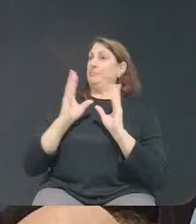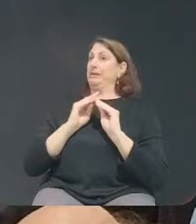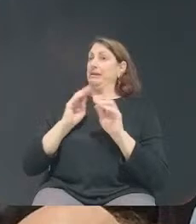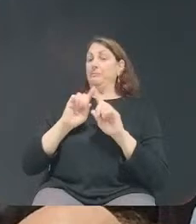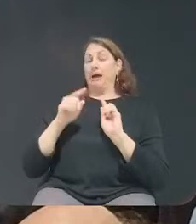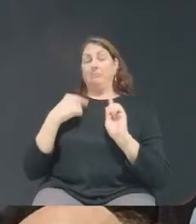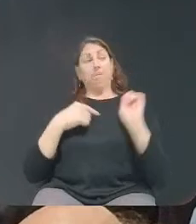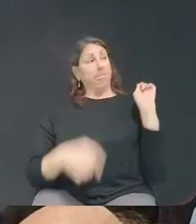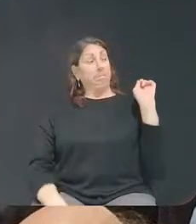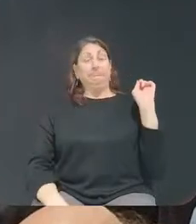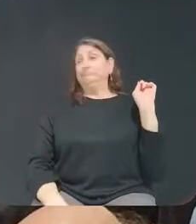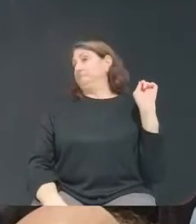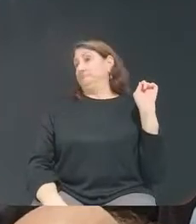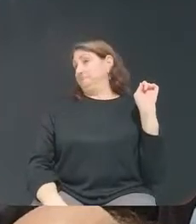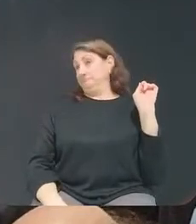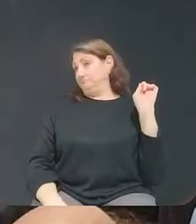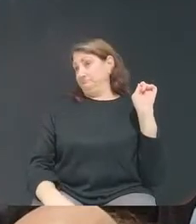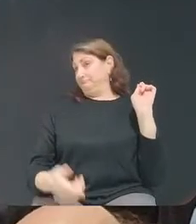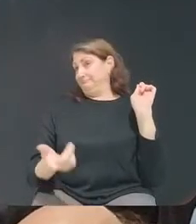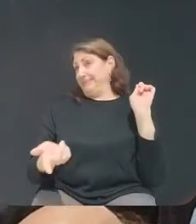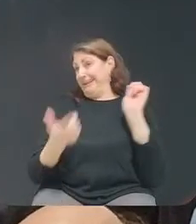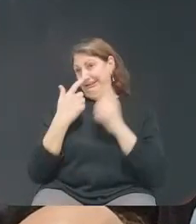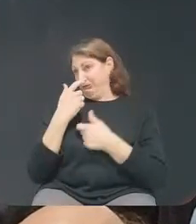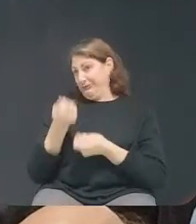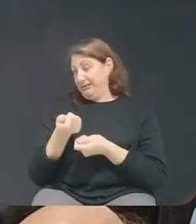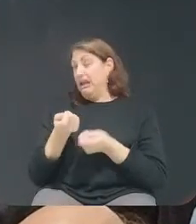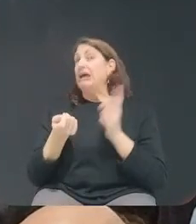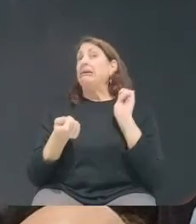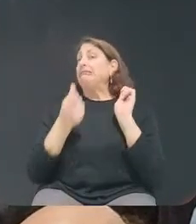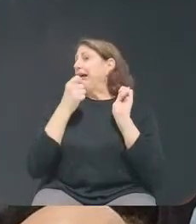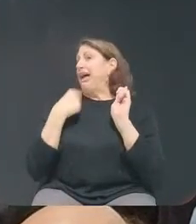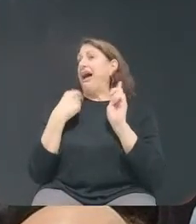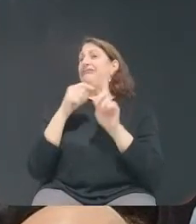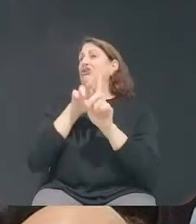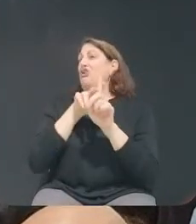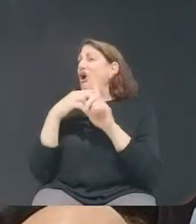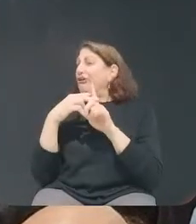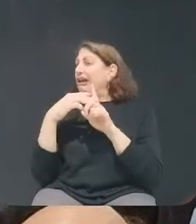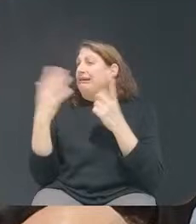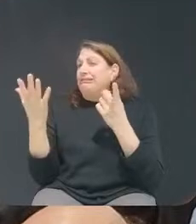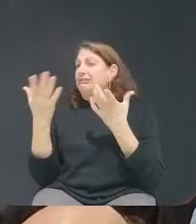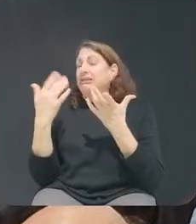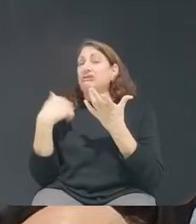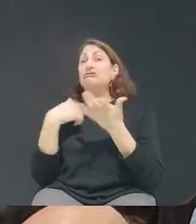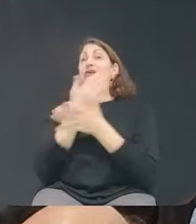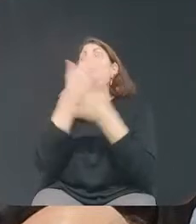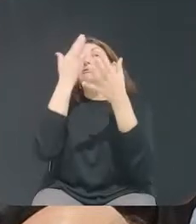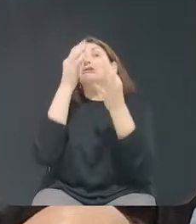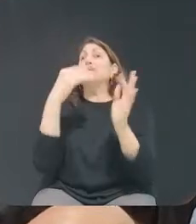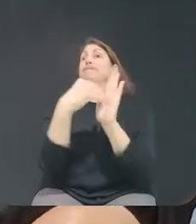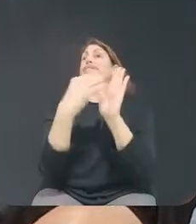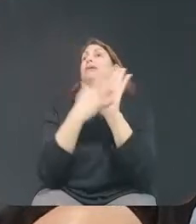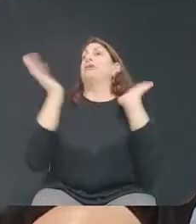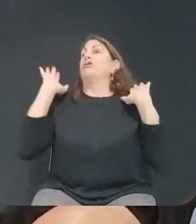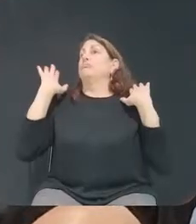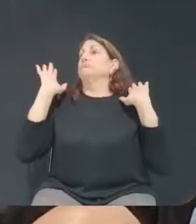might think. They do not have a lot of context and simply record the decision made at the